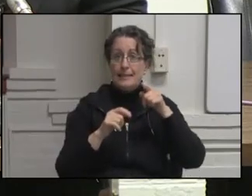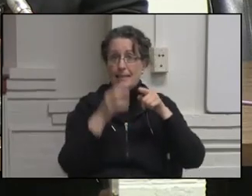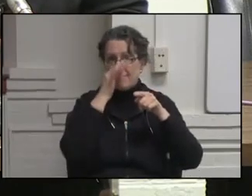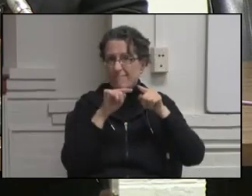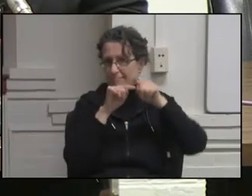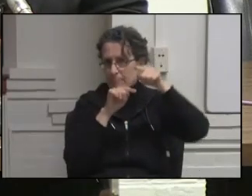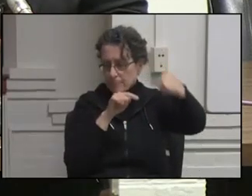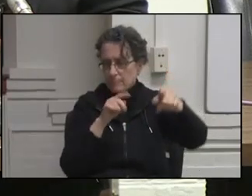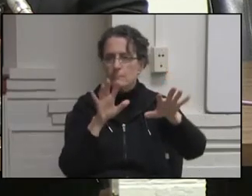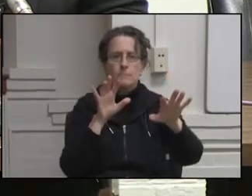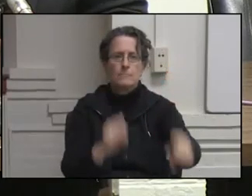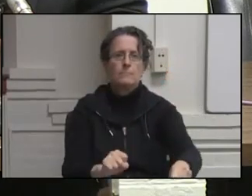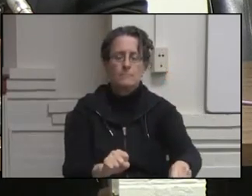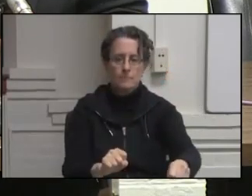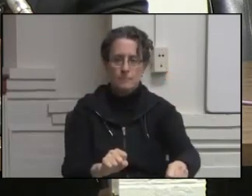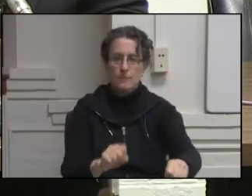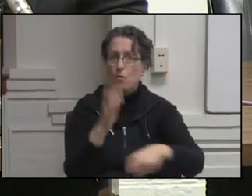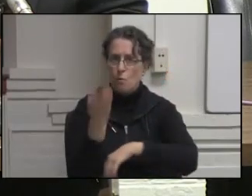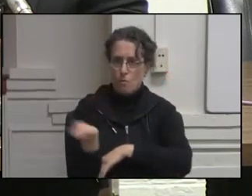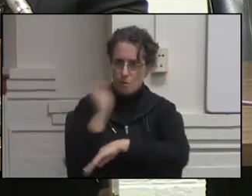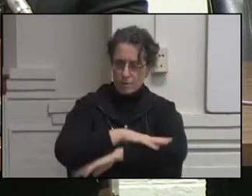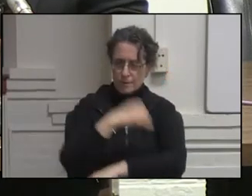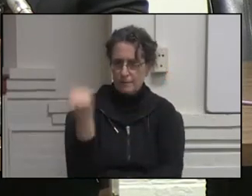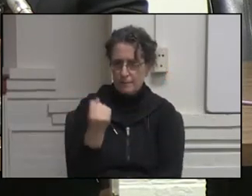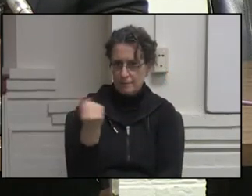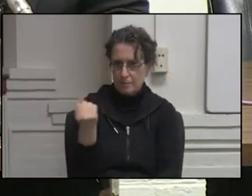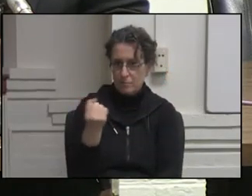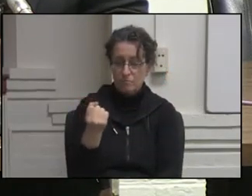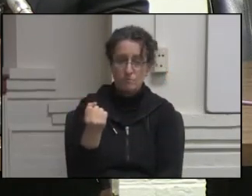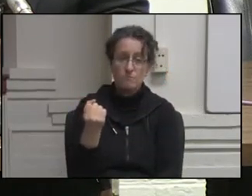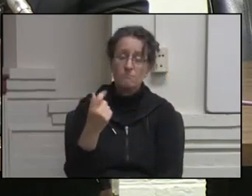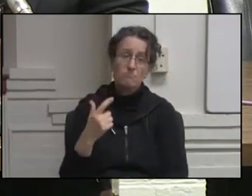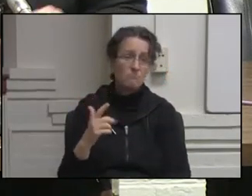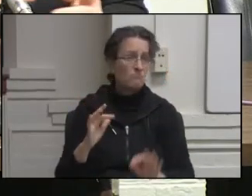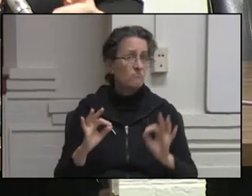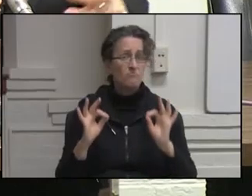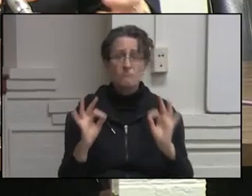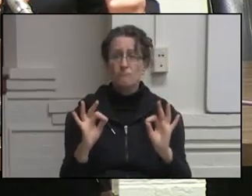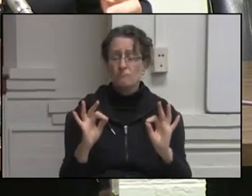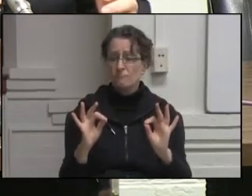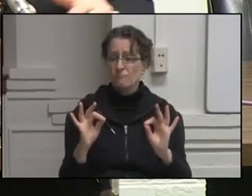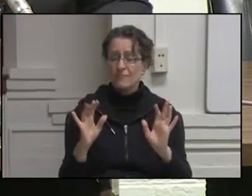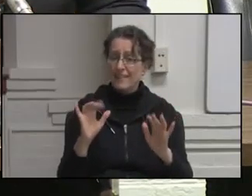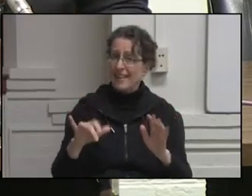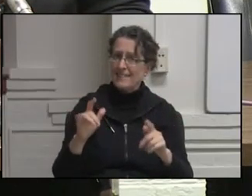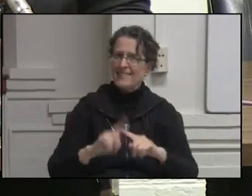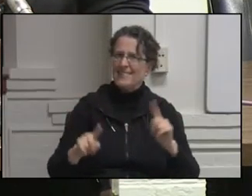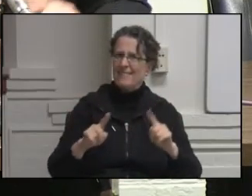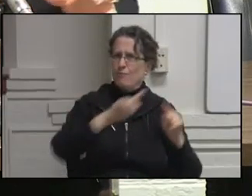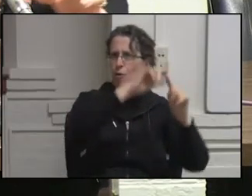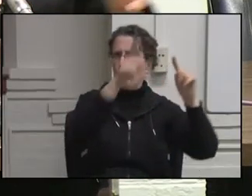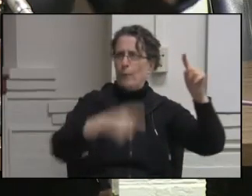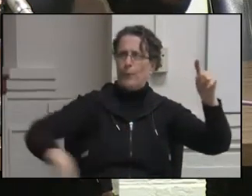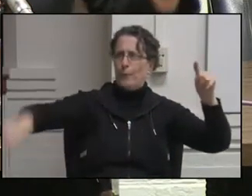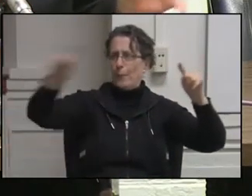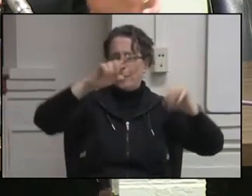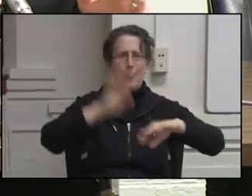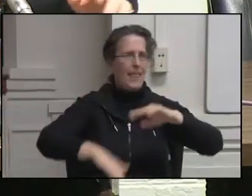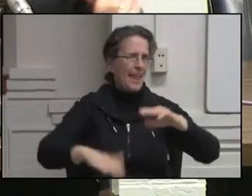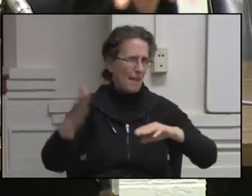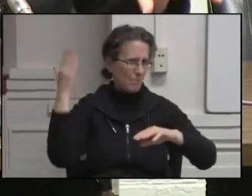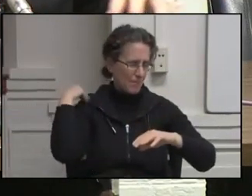And that's on Saturday. And I think it will work out really nicely because it's a little different, and we have to